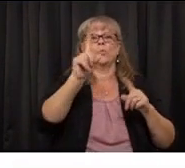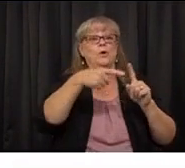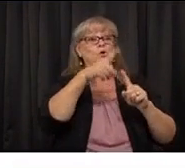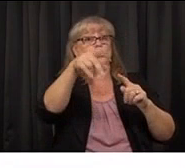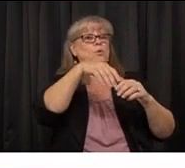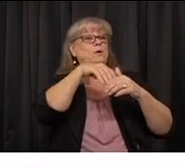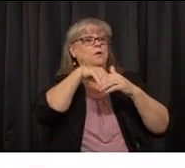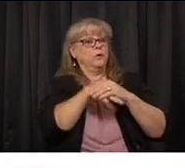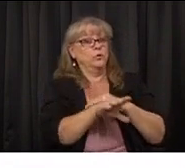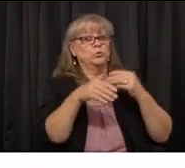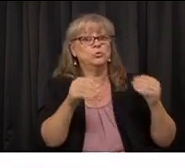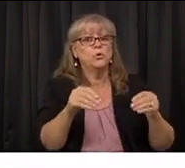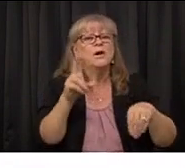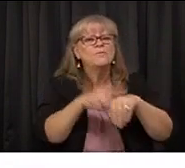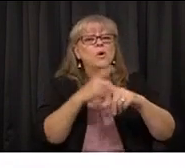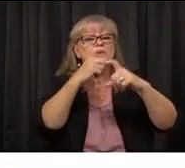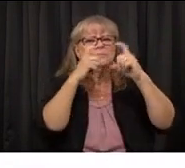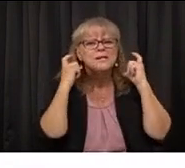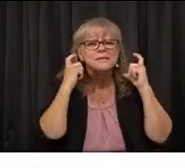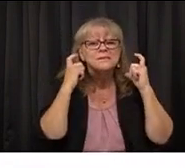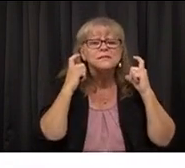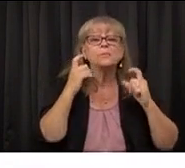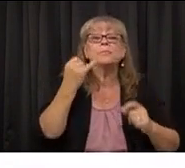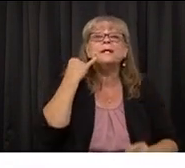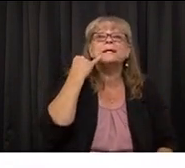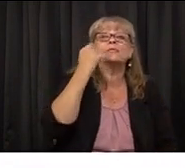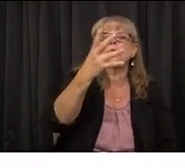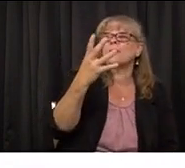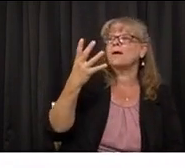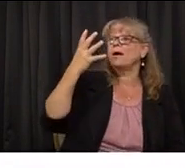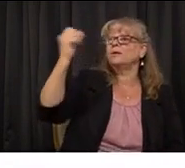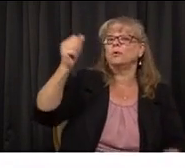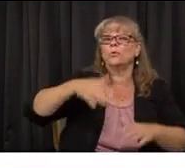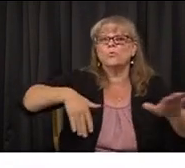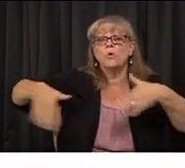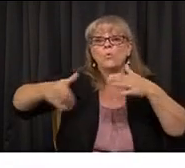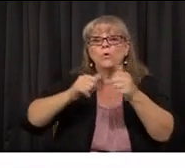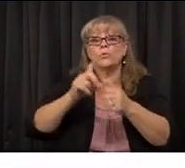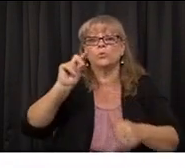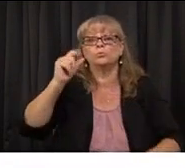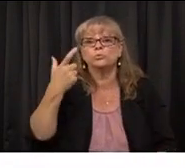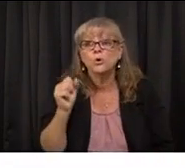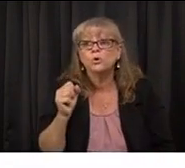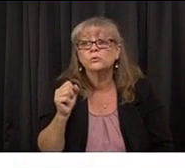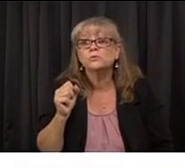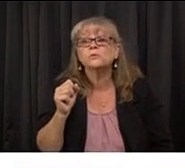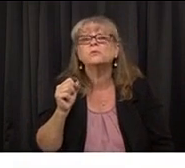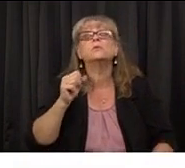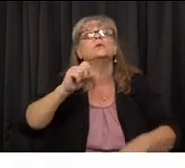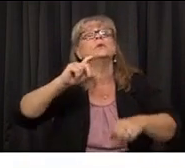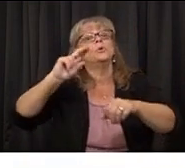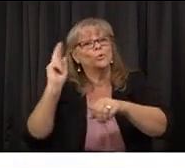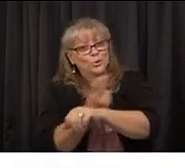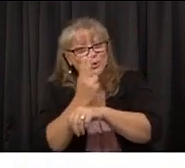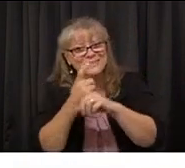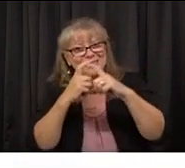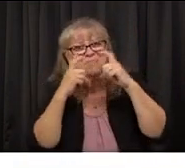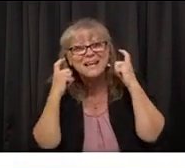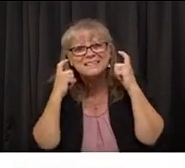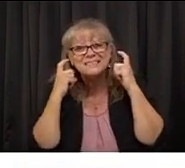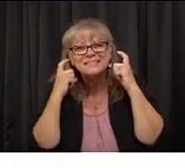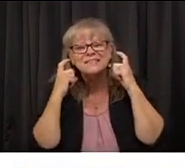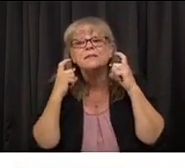walking your dog on the street and you're passing others. Wear it in many different environments, and there's different communities that have different requirements in Colorado.